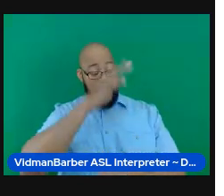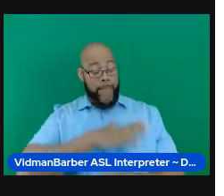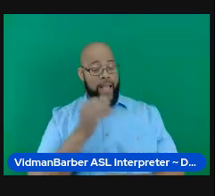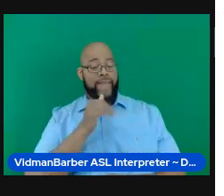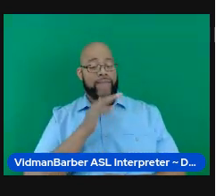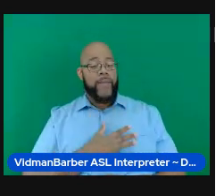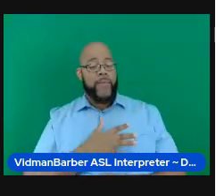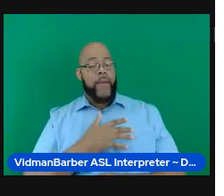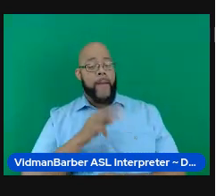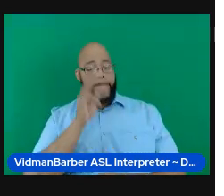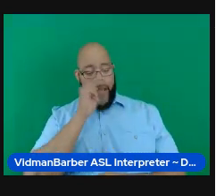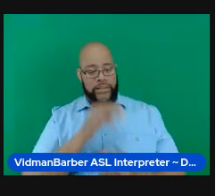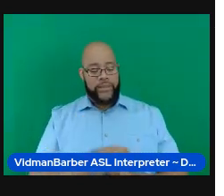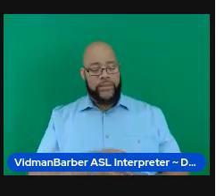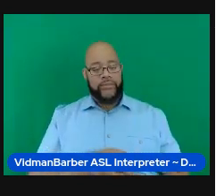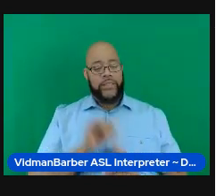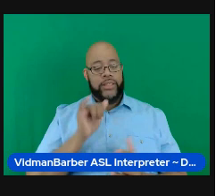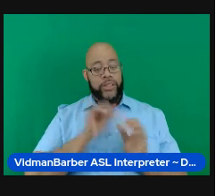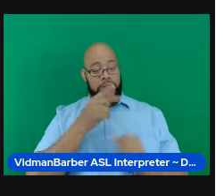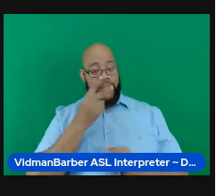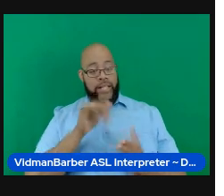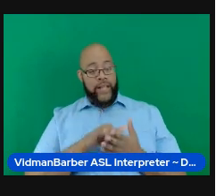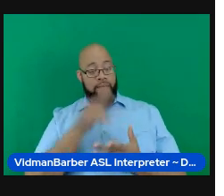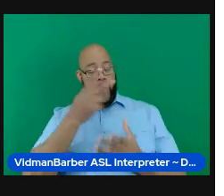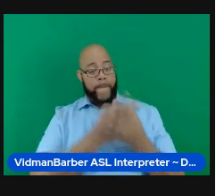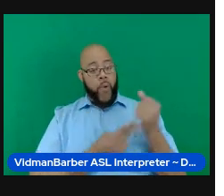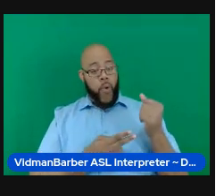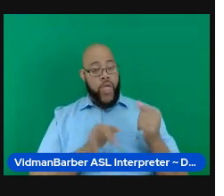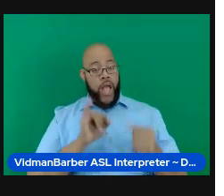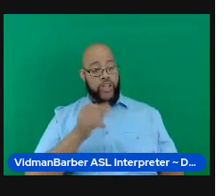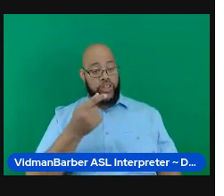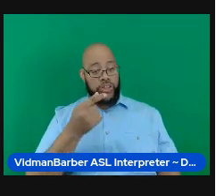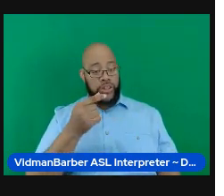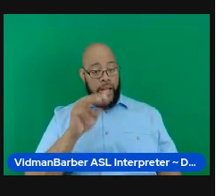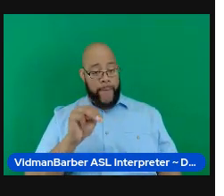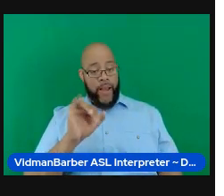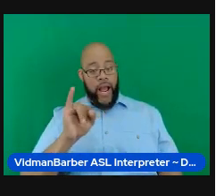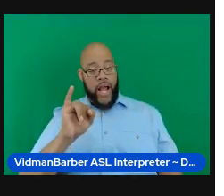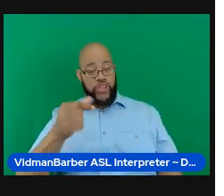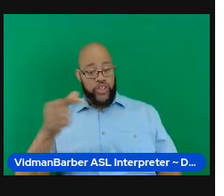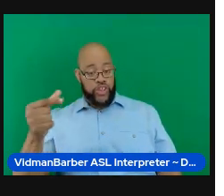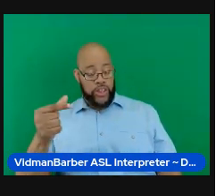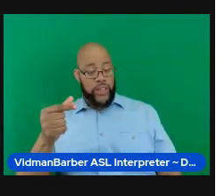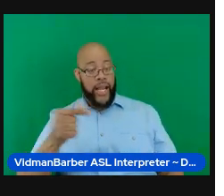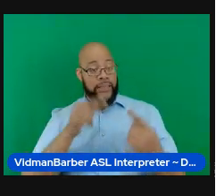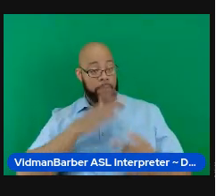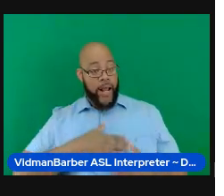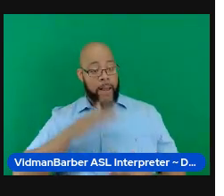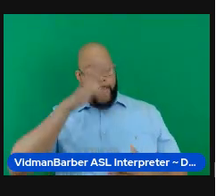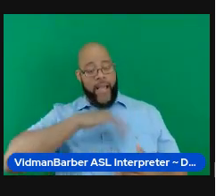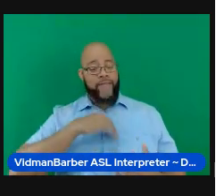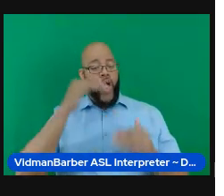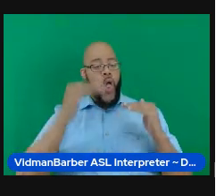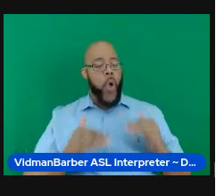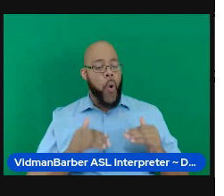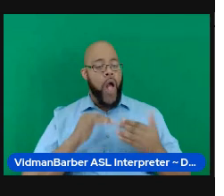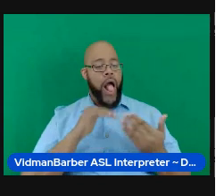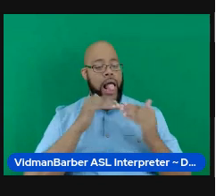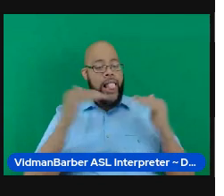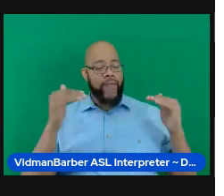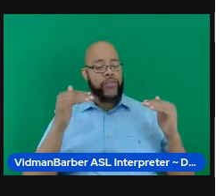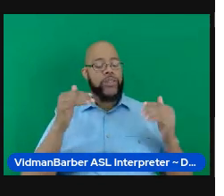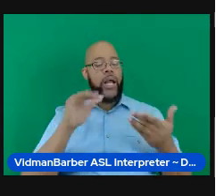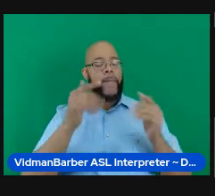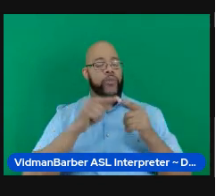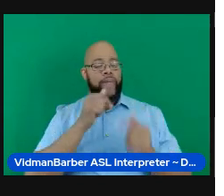female mice. Here we can see that for both IgM and IgG antibodies, males had lower levels compared to